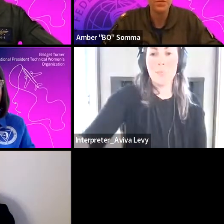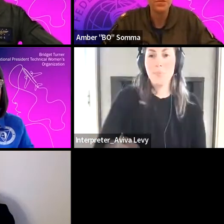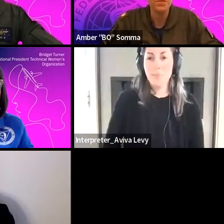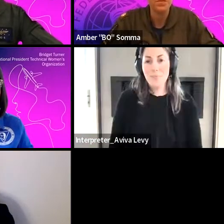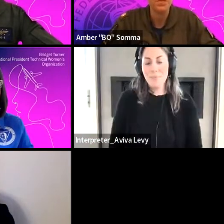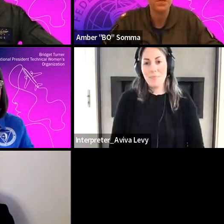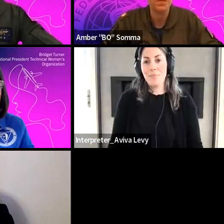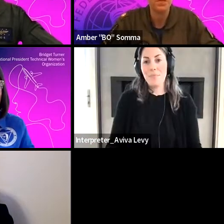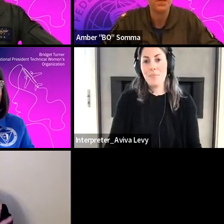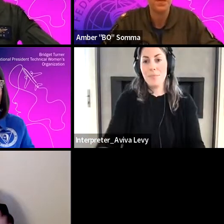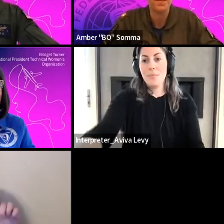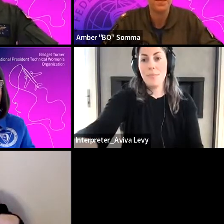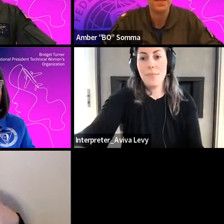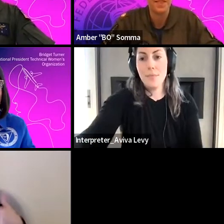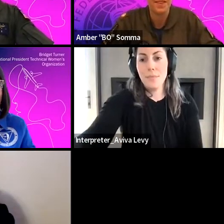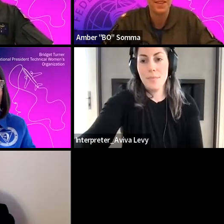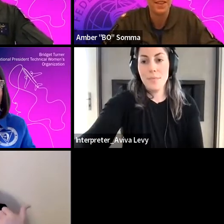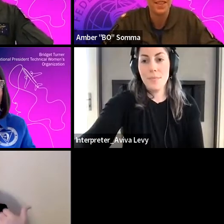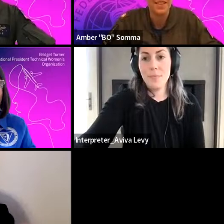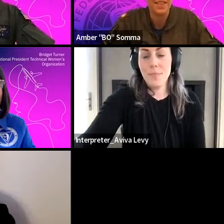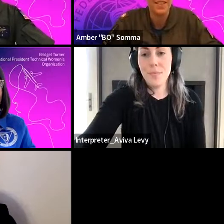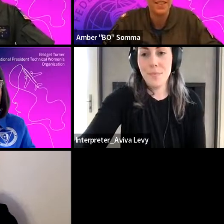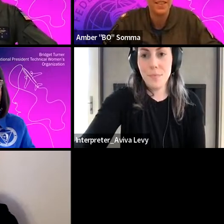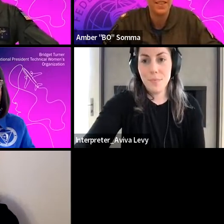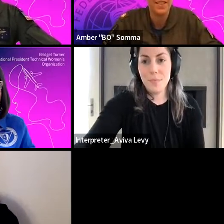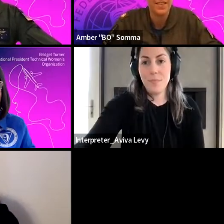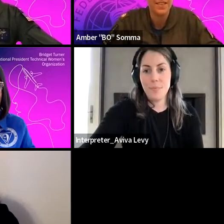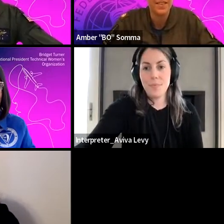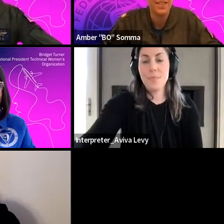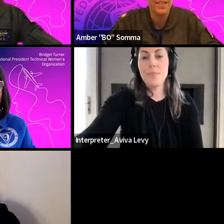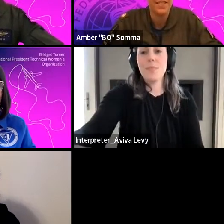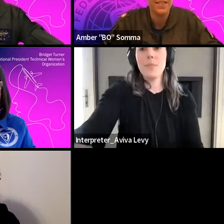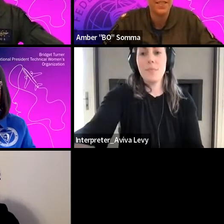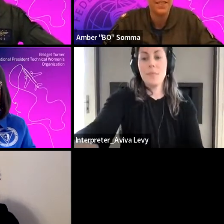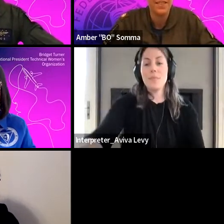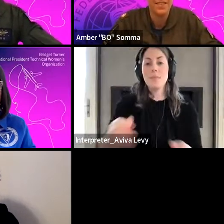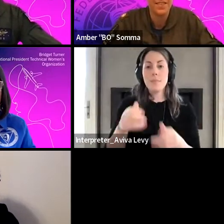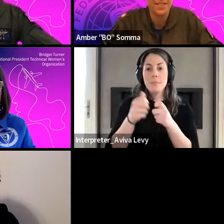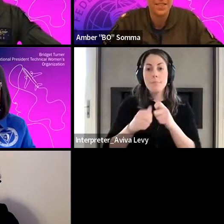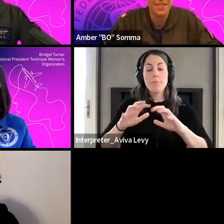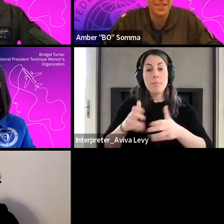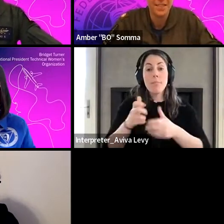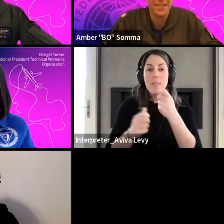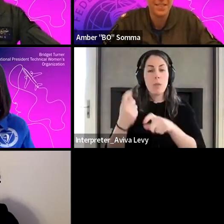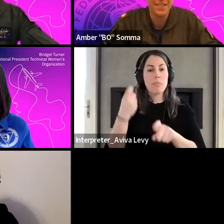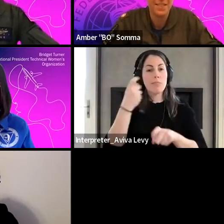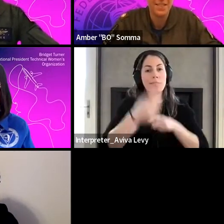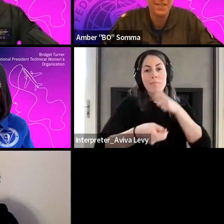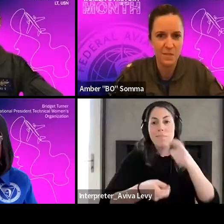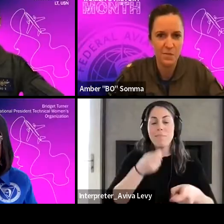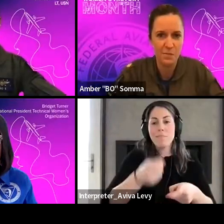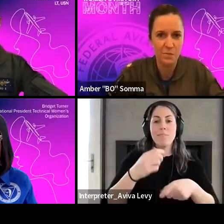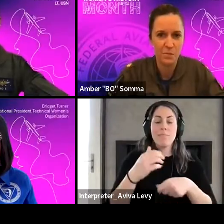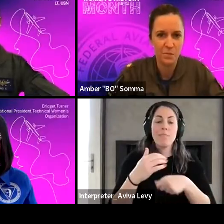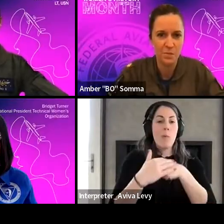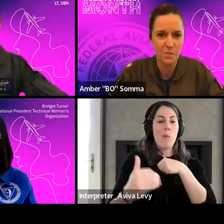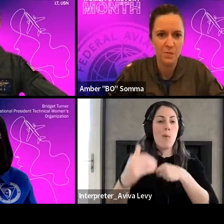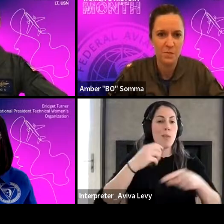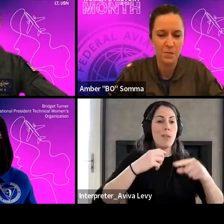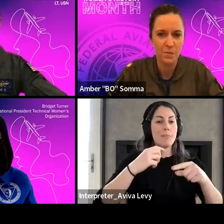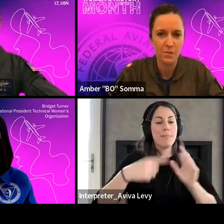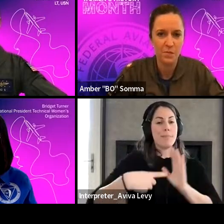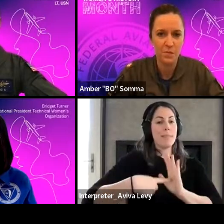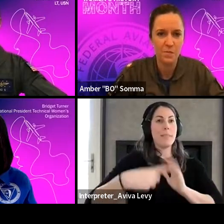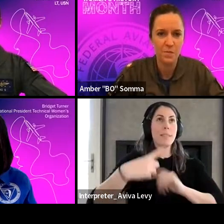Sure. So in each squadron, everybody is given a call sign. It usually takes about 6 to 8 months to get one. And